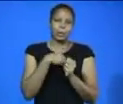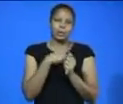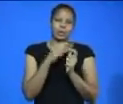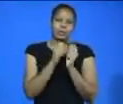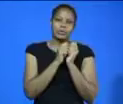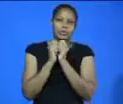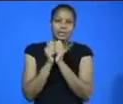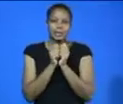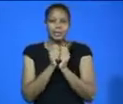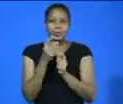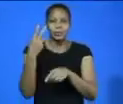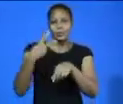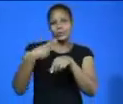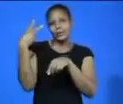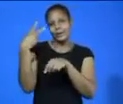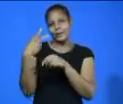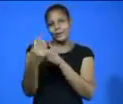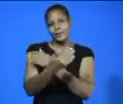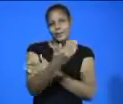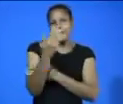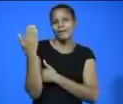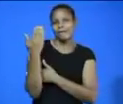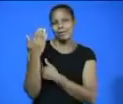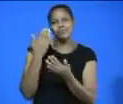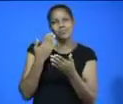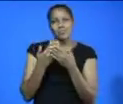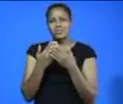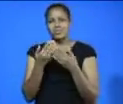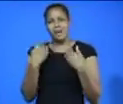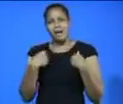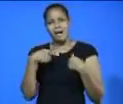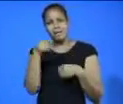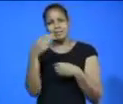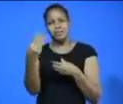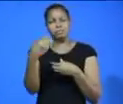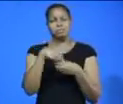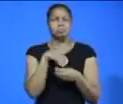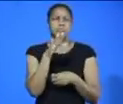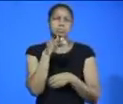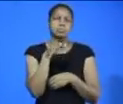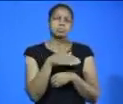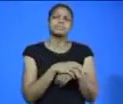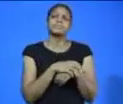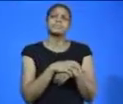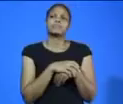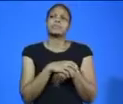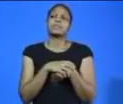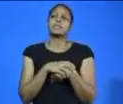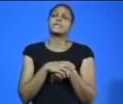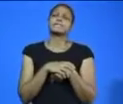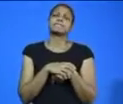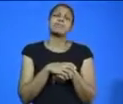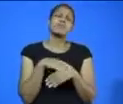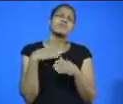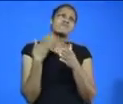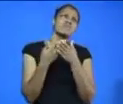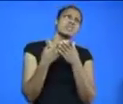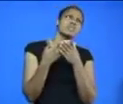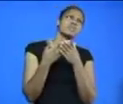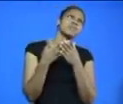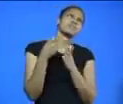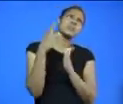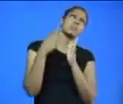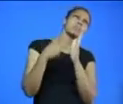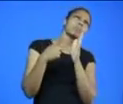the morning. It's good to have you join us. Have you ever been there where you